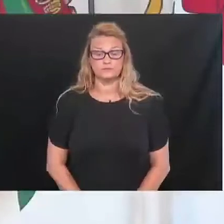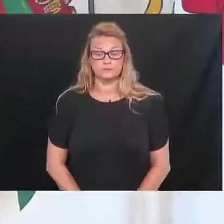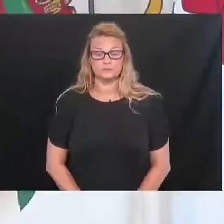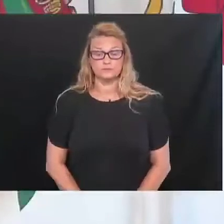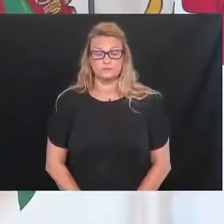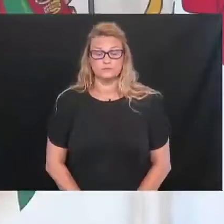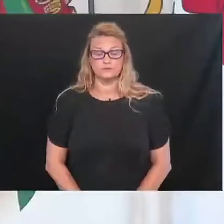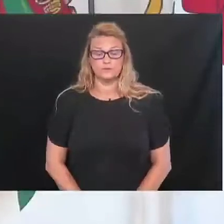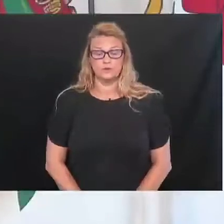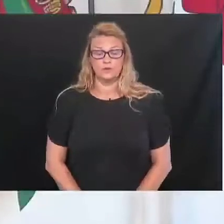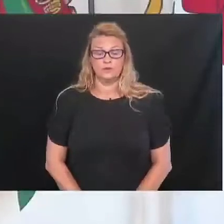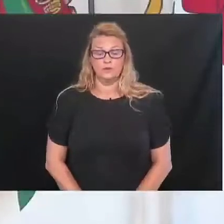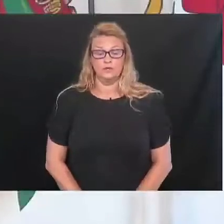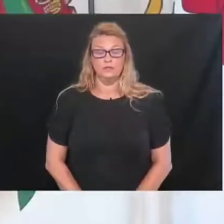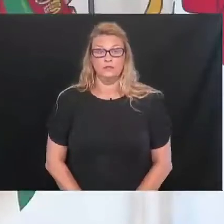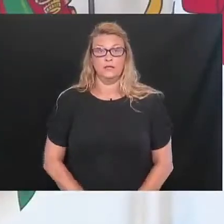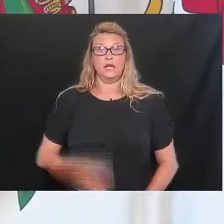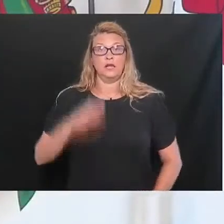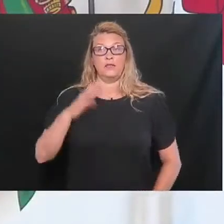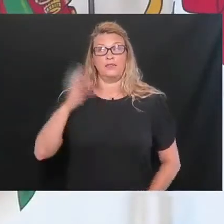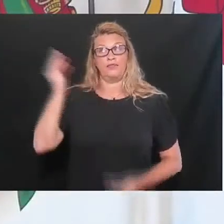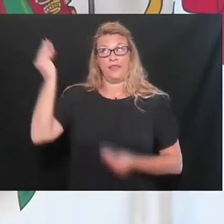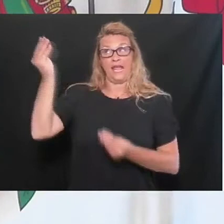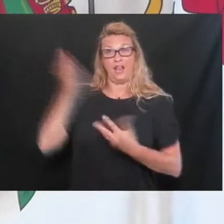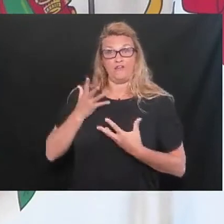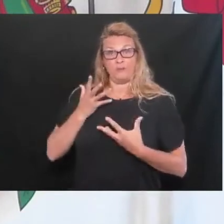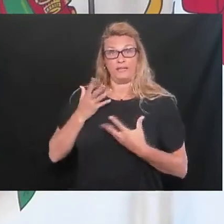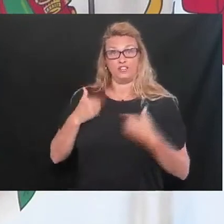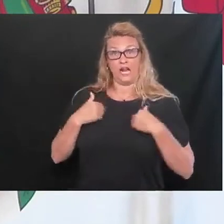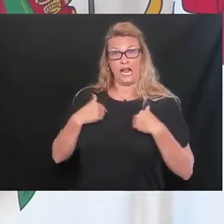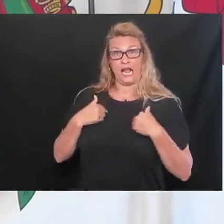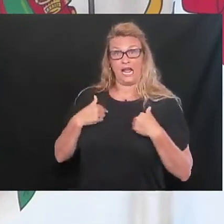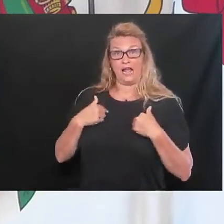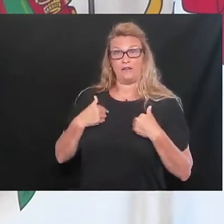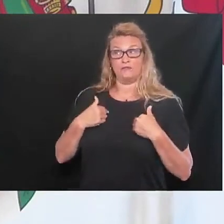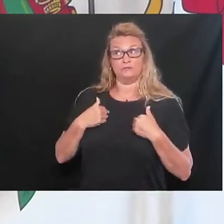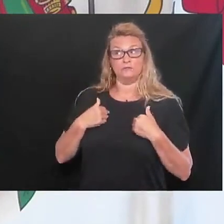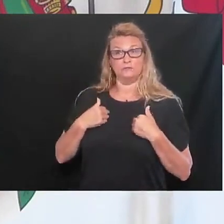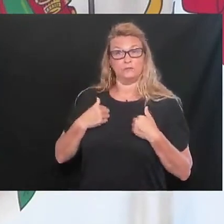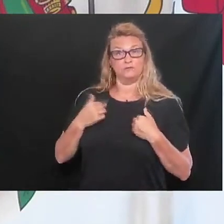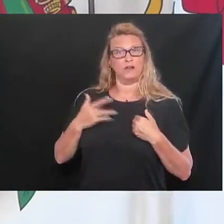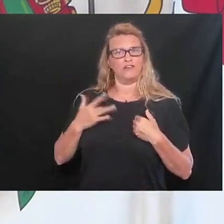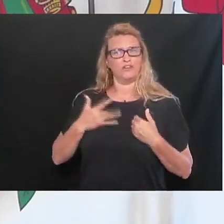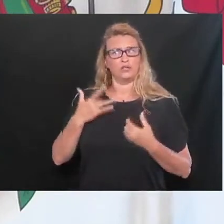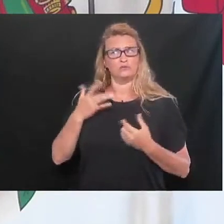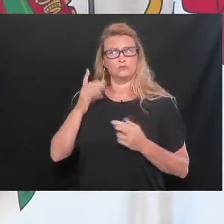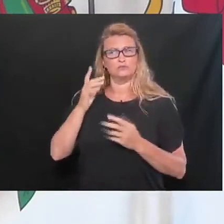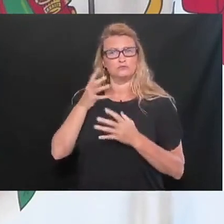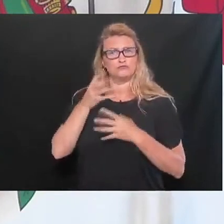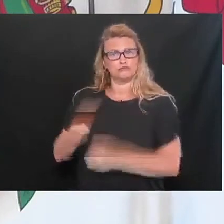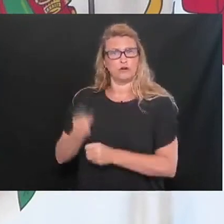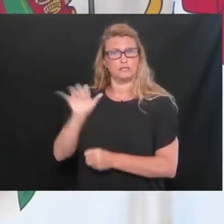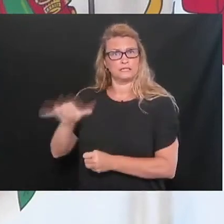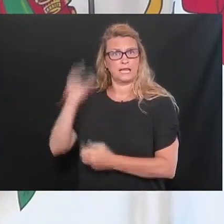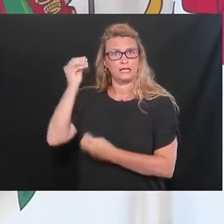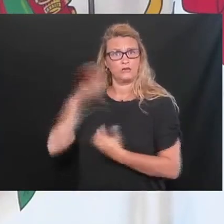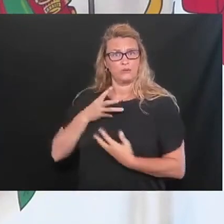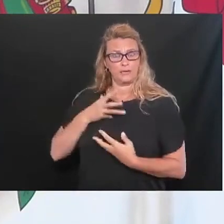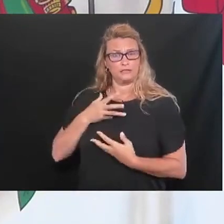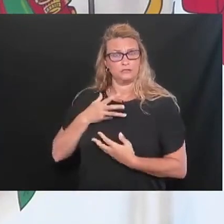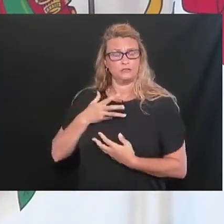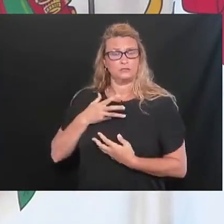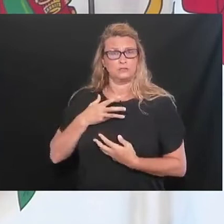from the information that I've been given, and I think I'm given awfully good information, but from